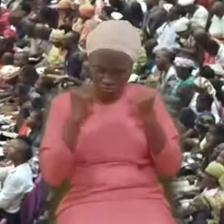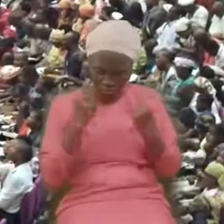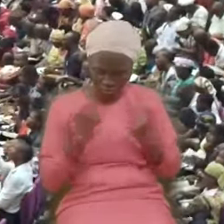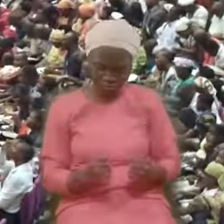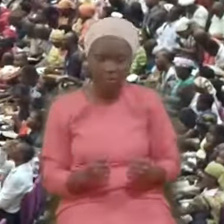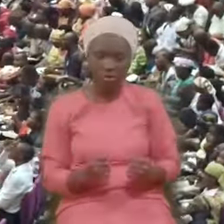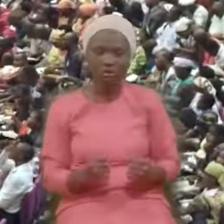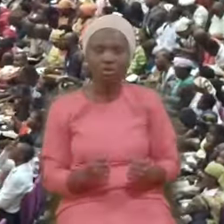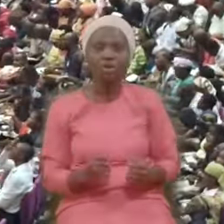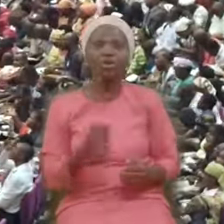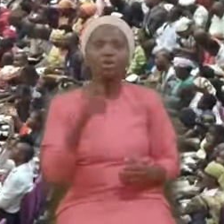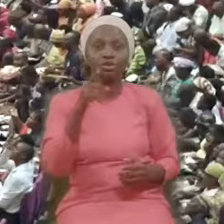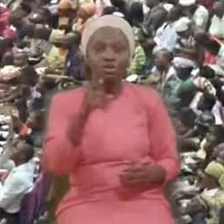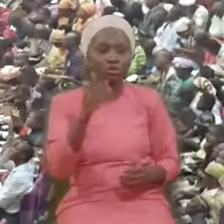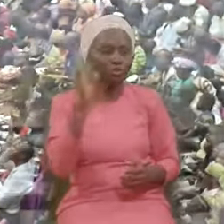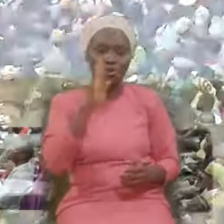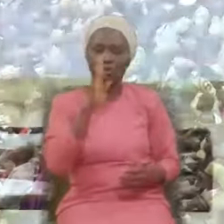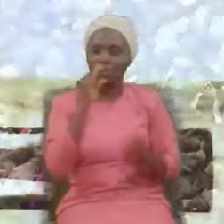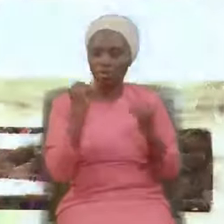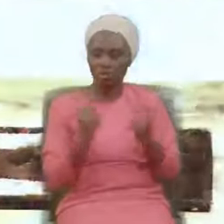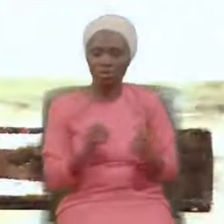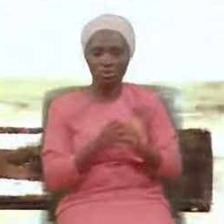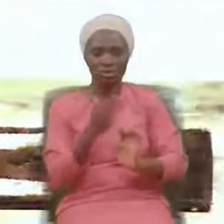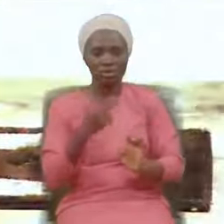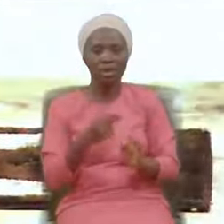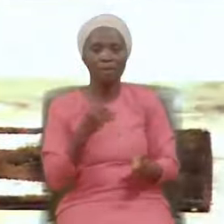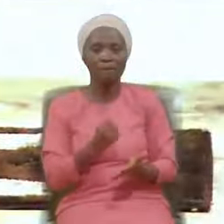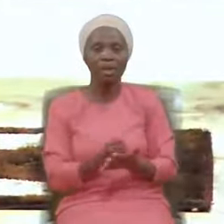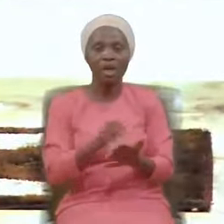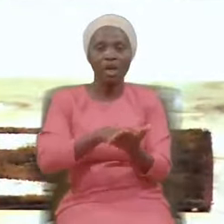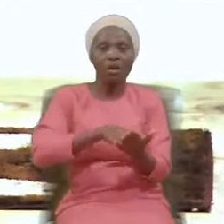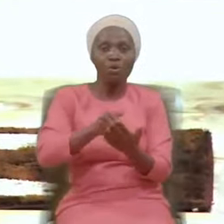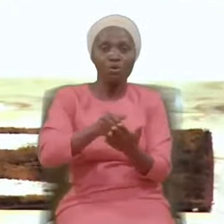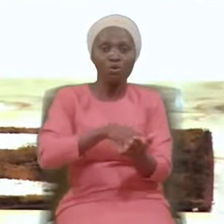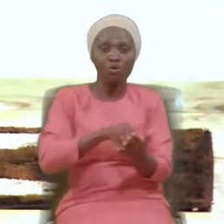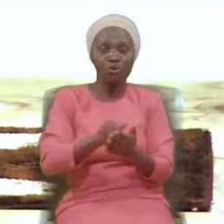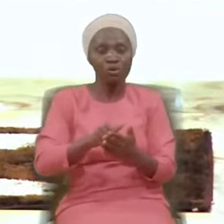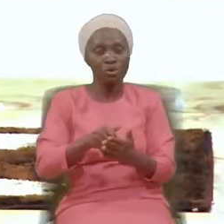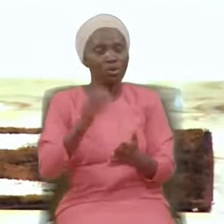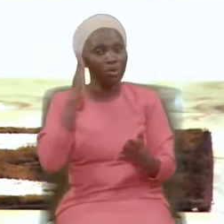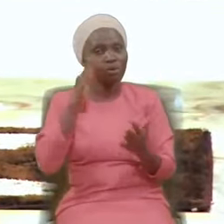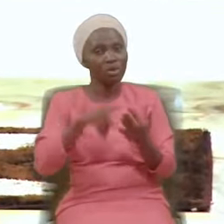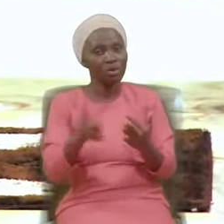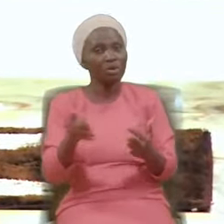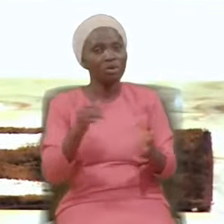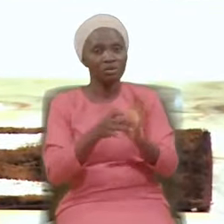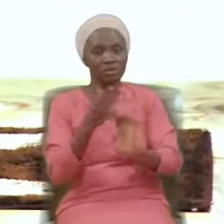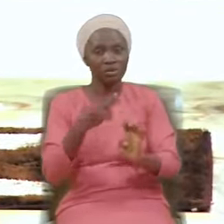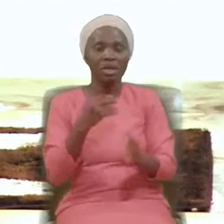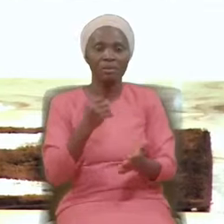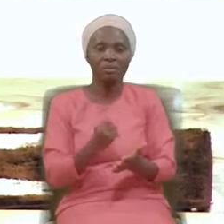strong. Weakness will vanish away. Pains will vanish away.